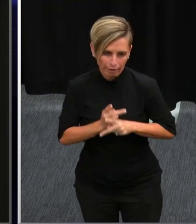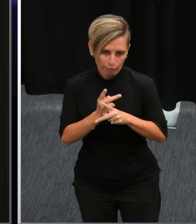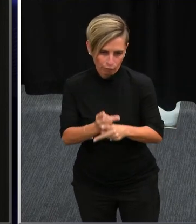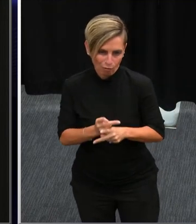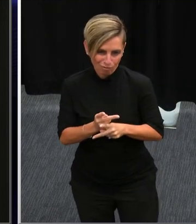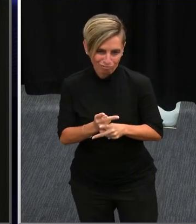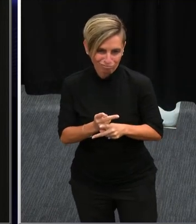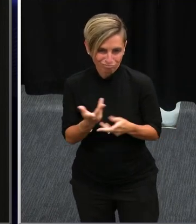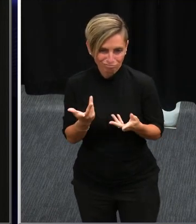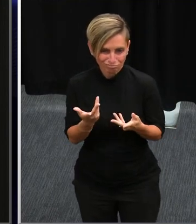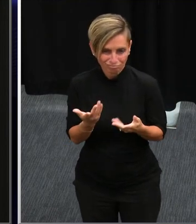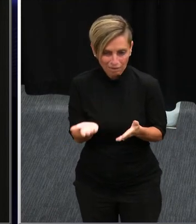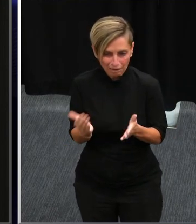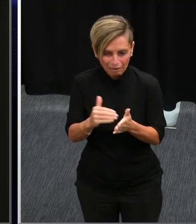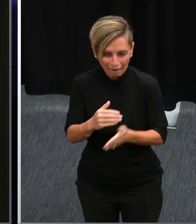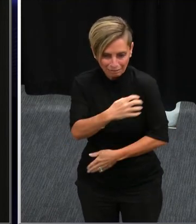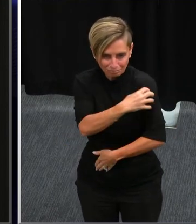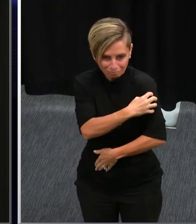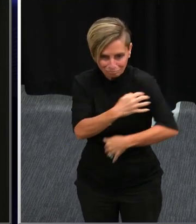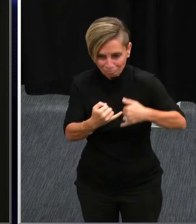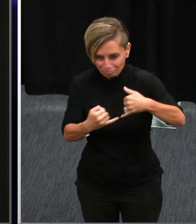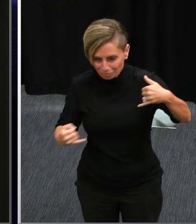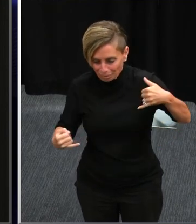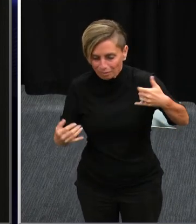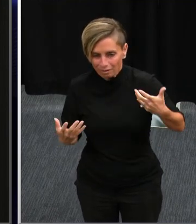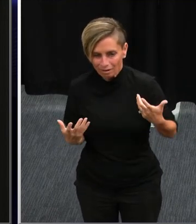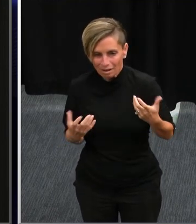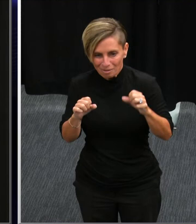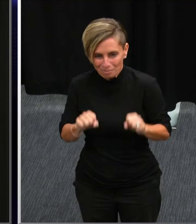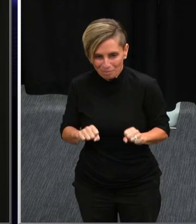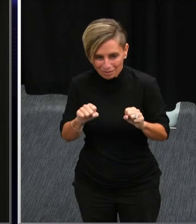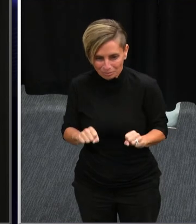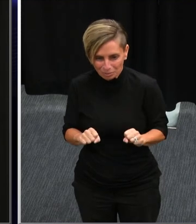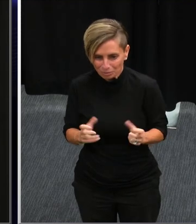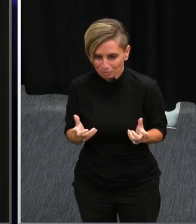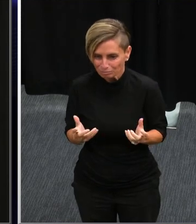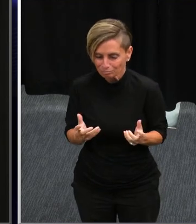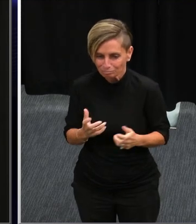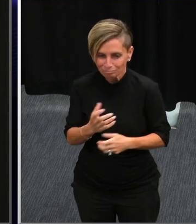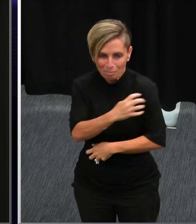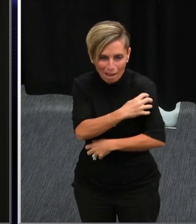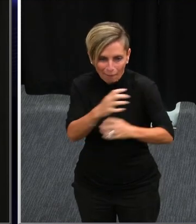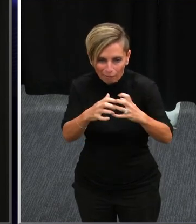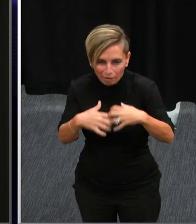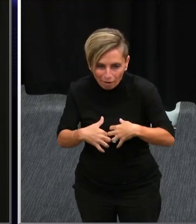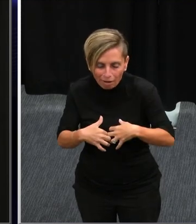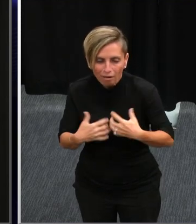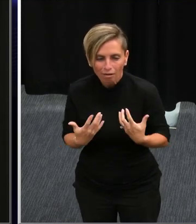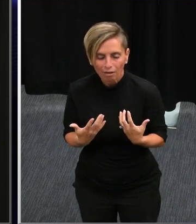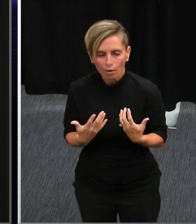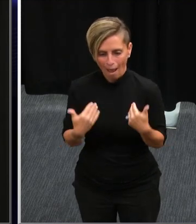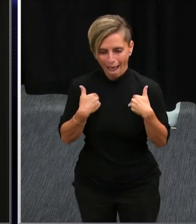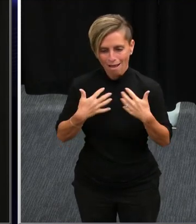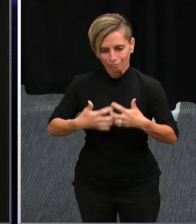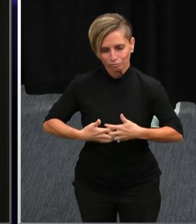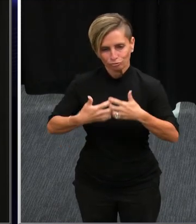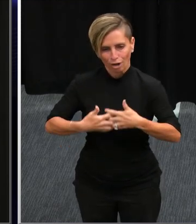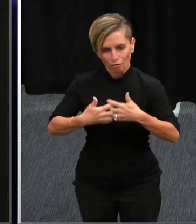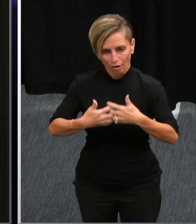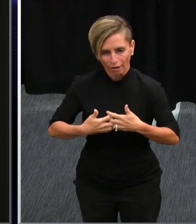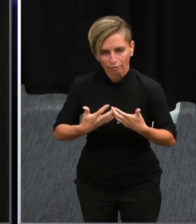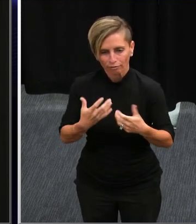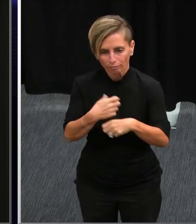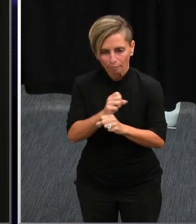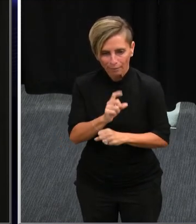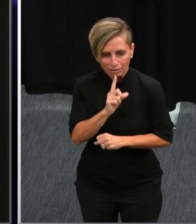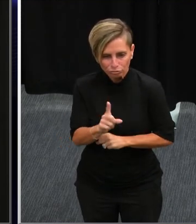power lines, which means you wouldn't have power. Some people are starting up generators. It's great to exercise your generator. It's good to make sure that it's ready